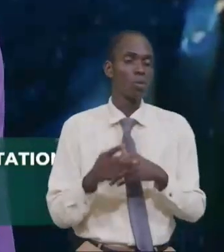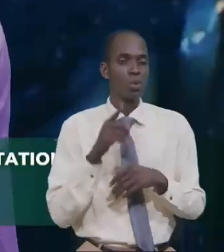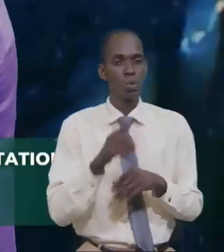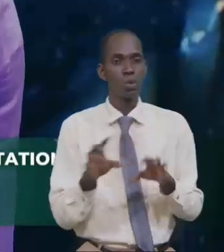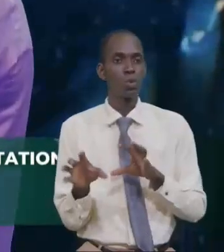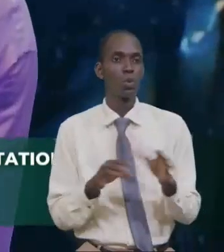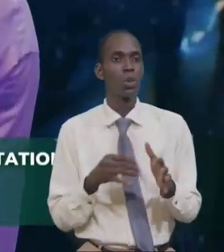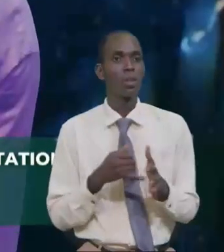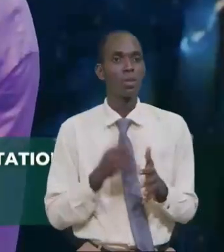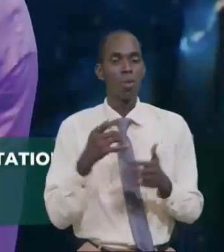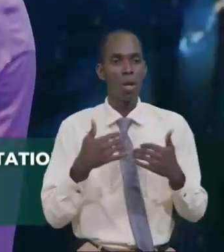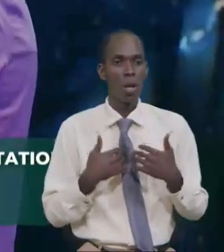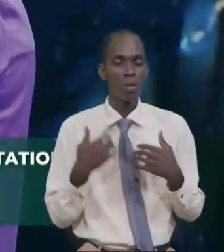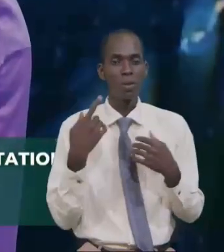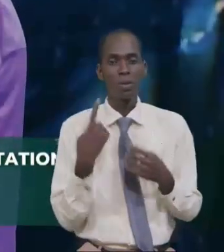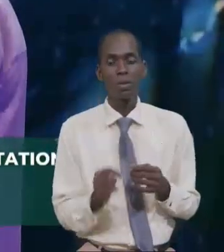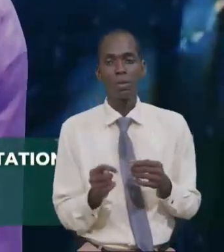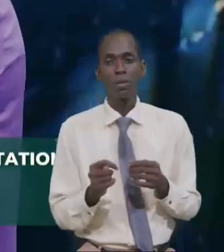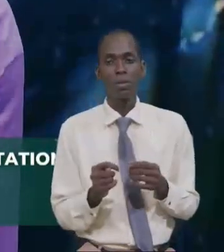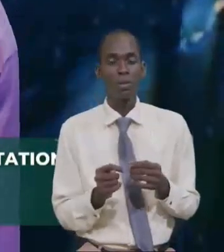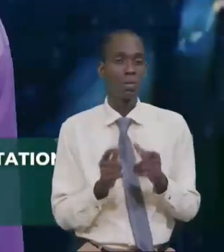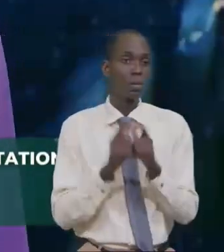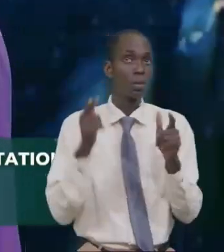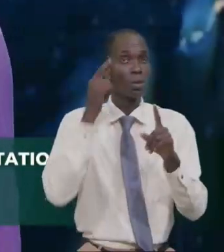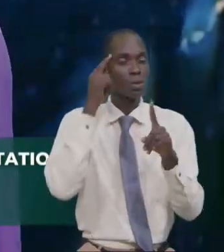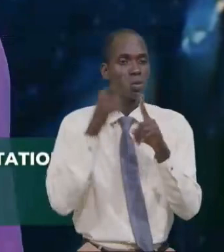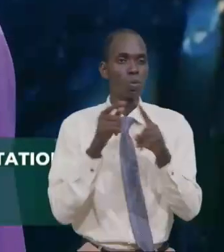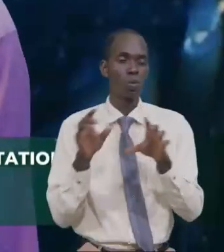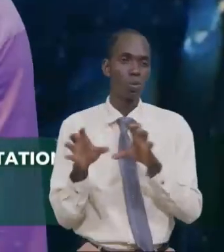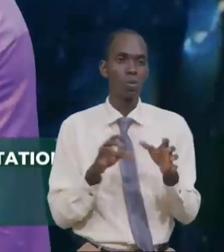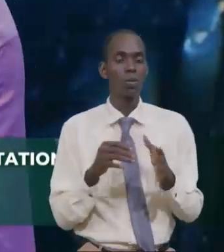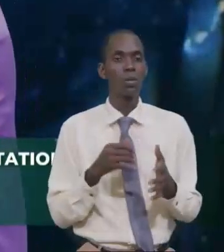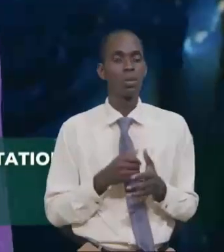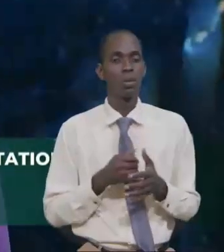you do. You meditate and then you get some resource